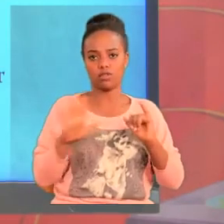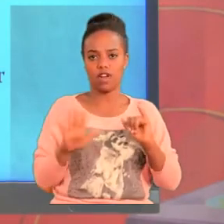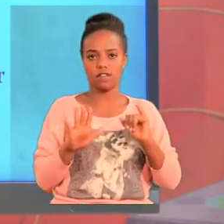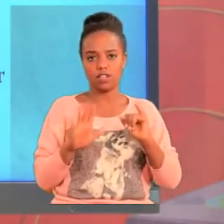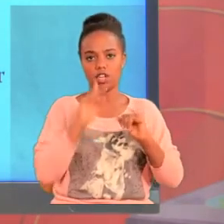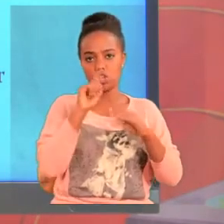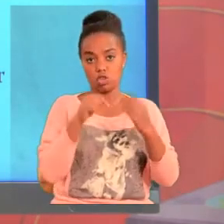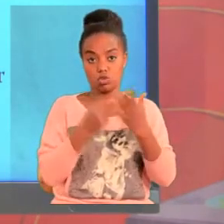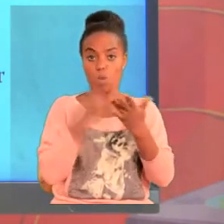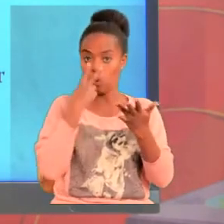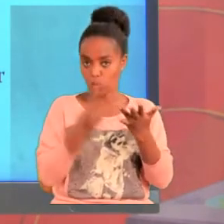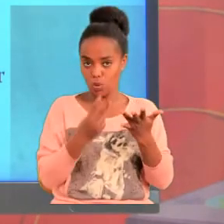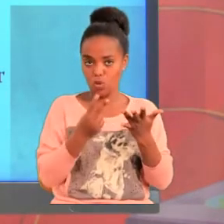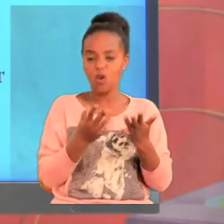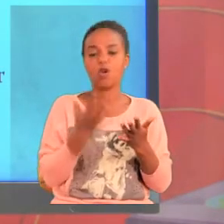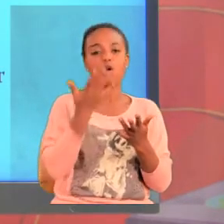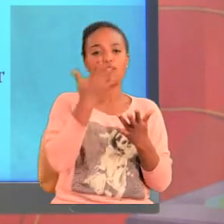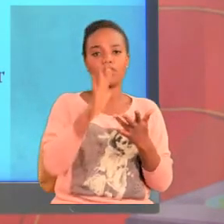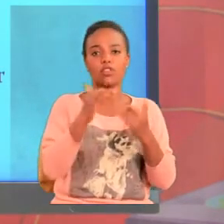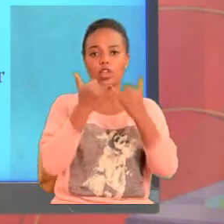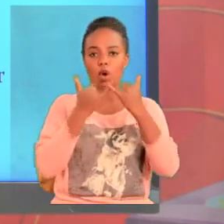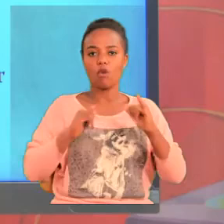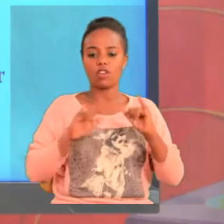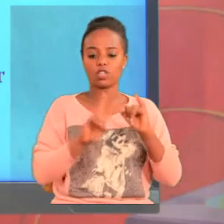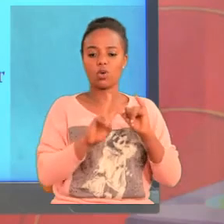one, 15 over 25.